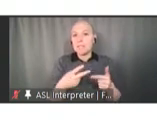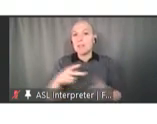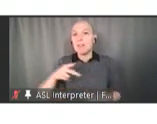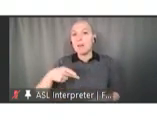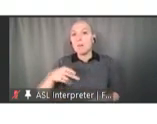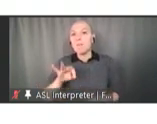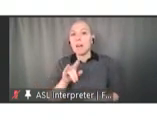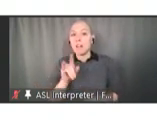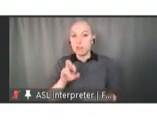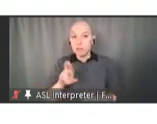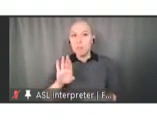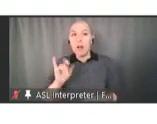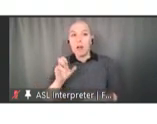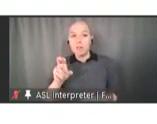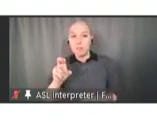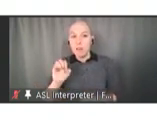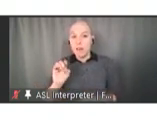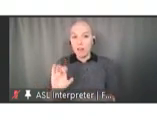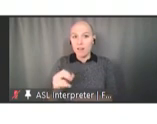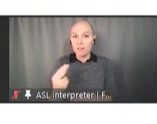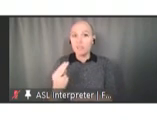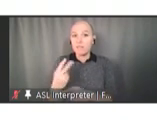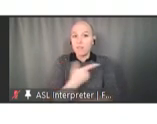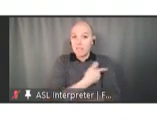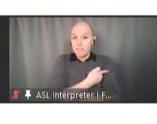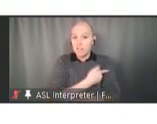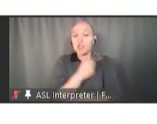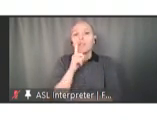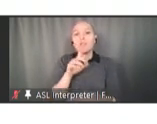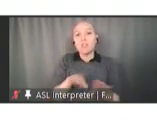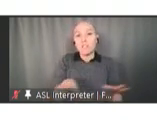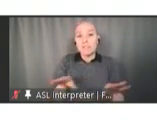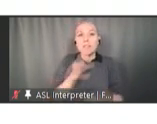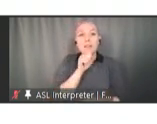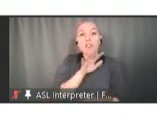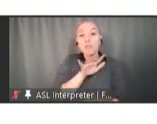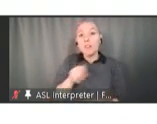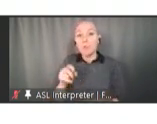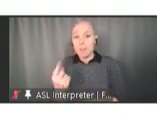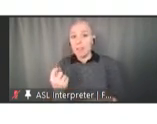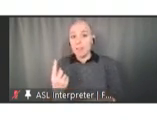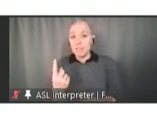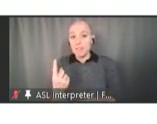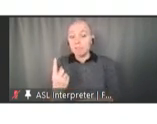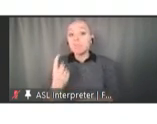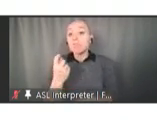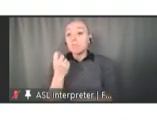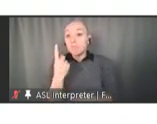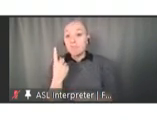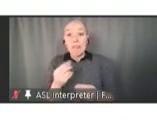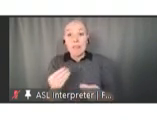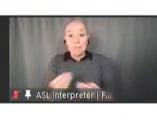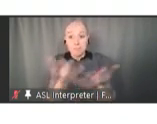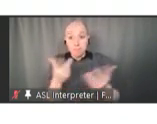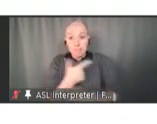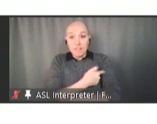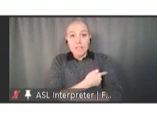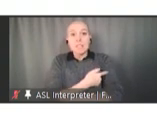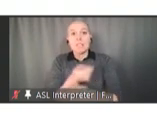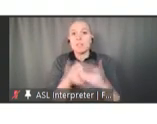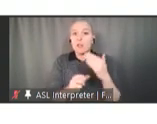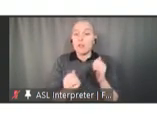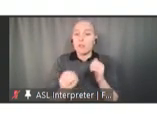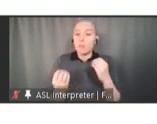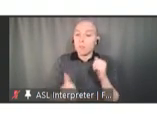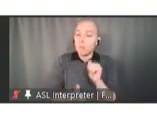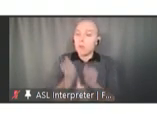ages 5 to 11 years. COVID-19 vaccines are being administered under the most intensive vaccine safety monitoring effort